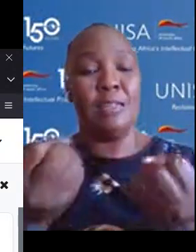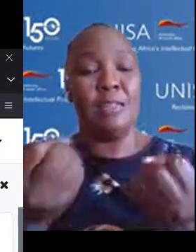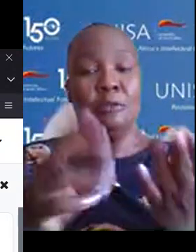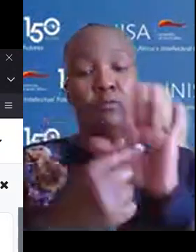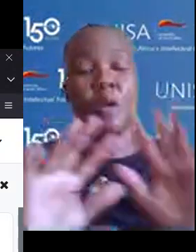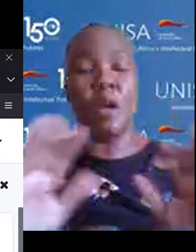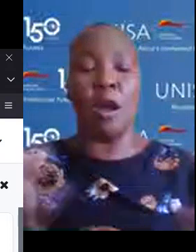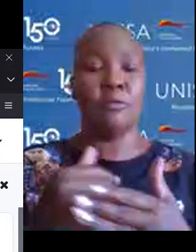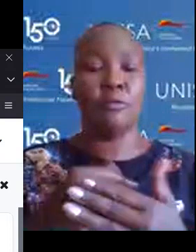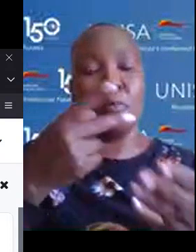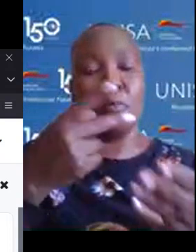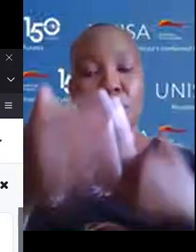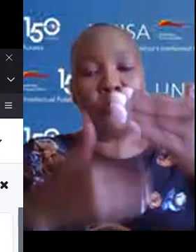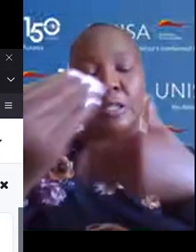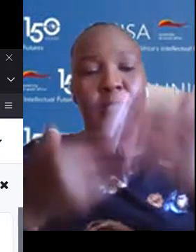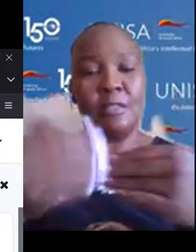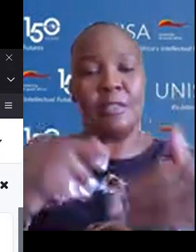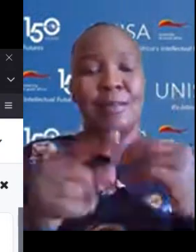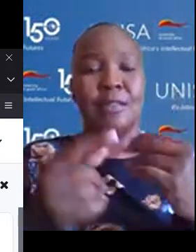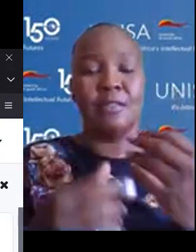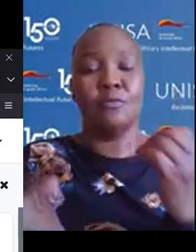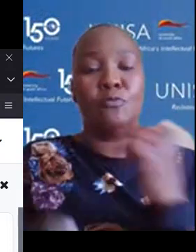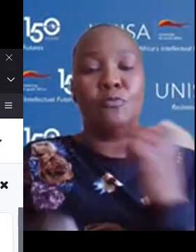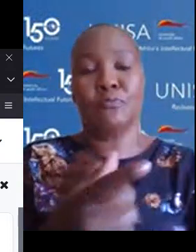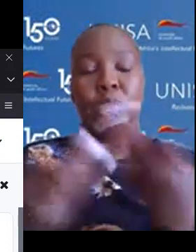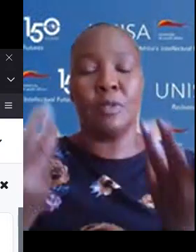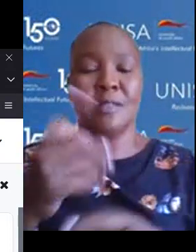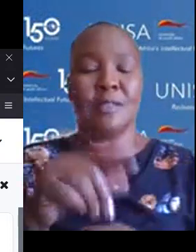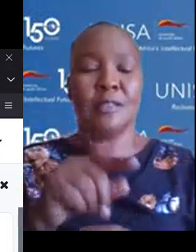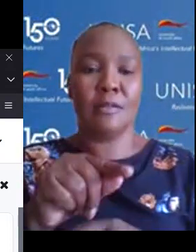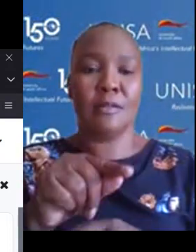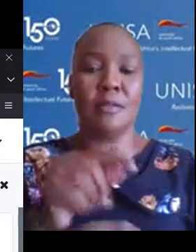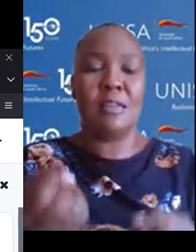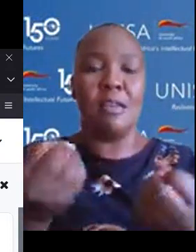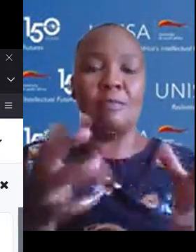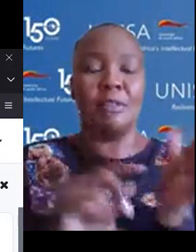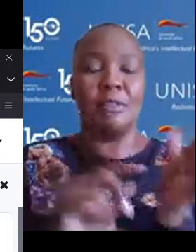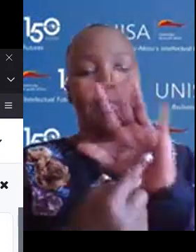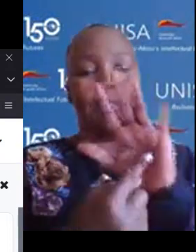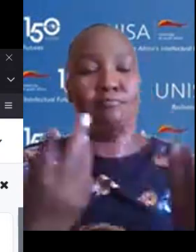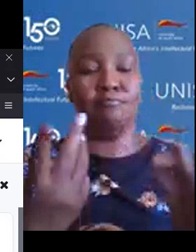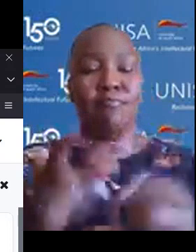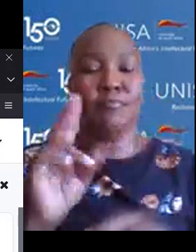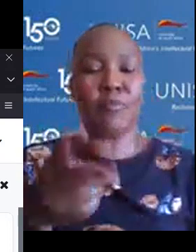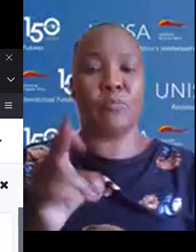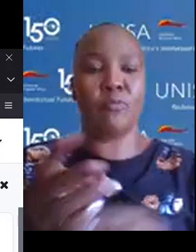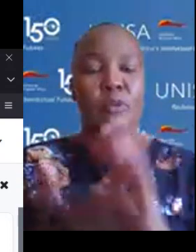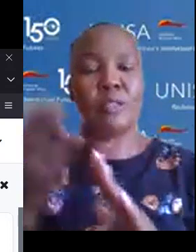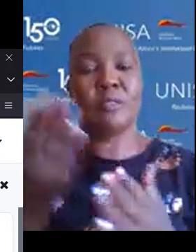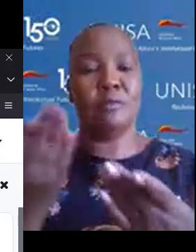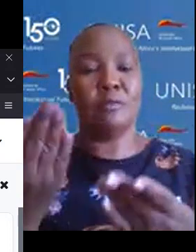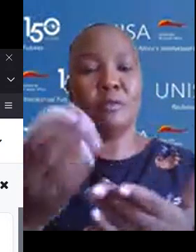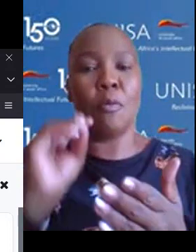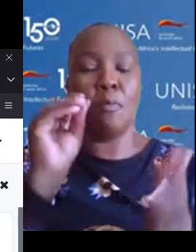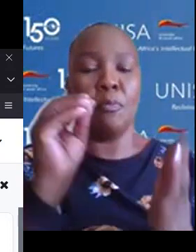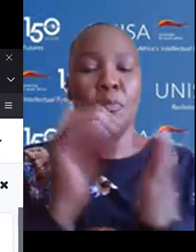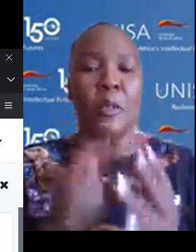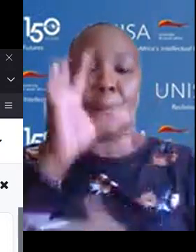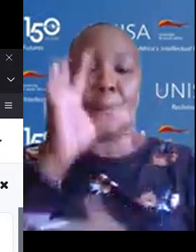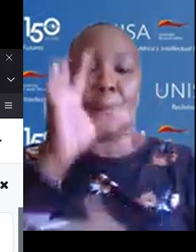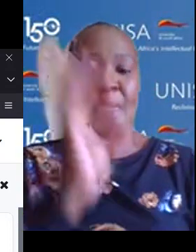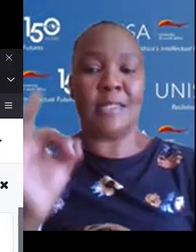how you progress throughout this course. So this will really give you the indication as well, if you go to the course page, the percentage that you